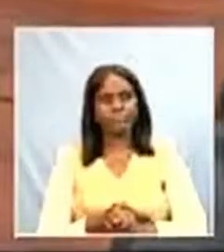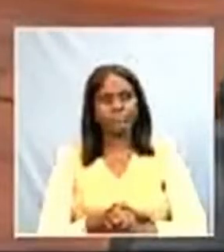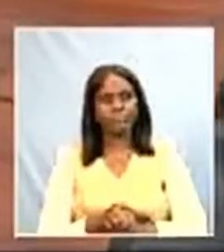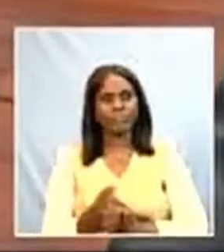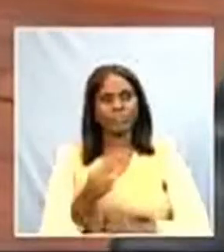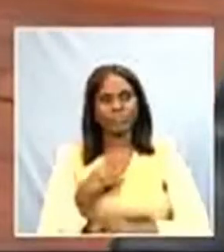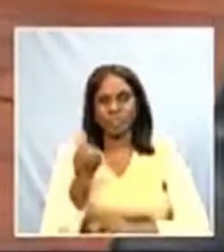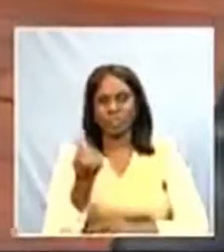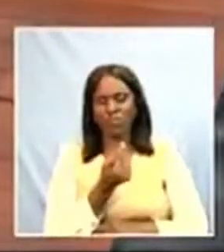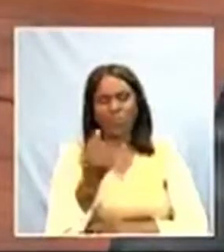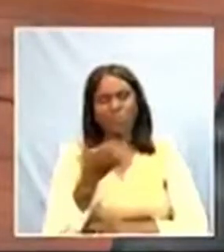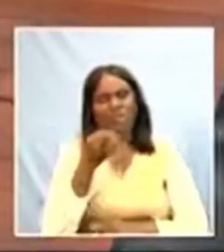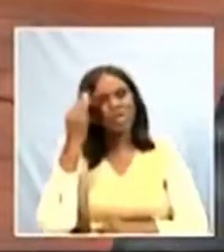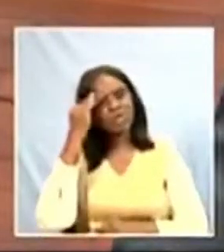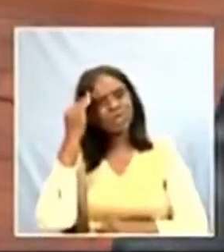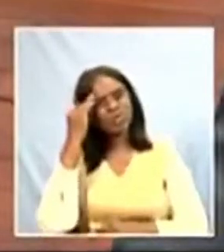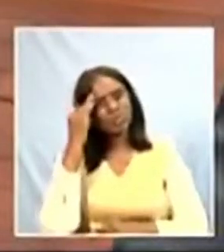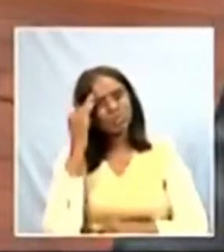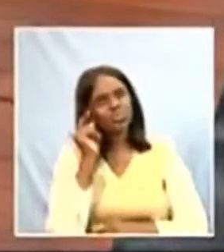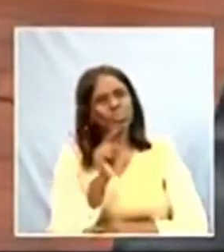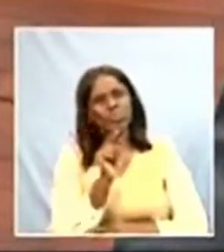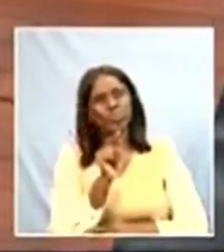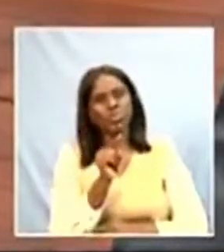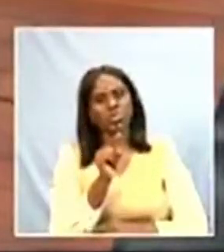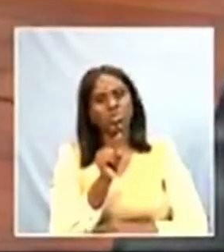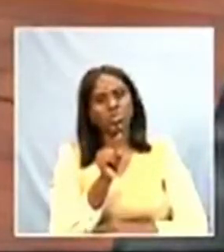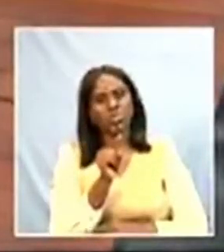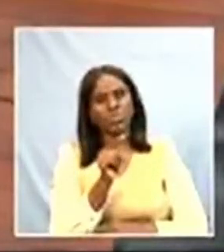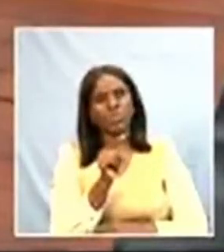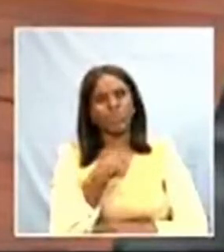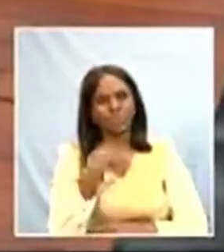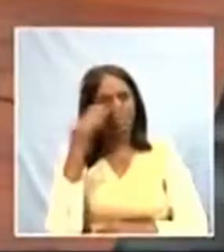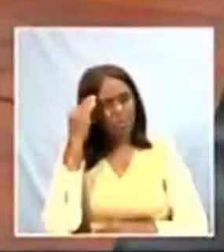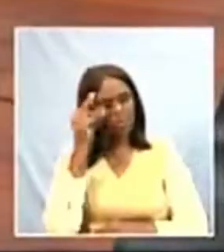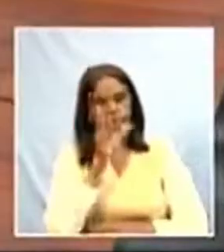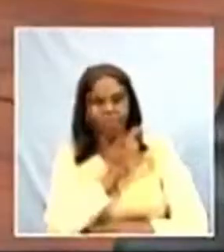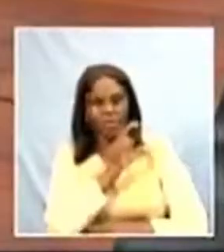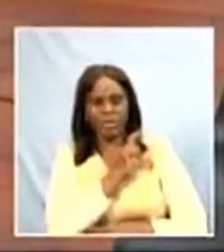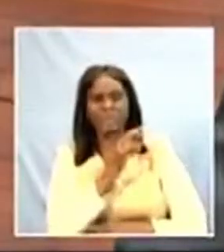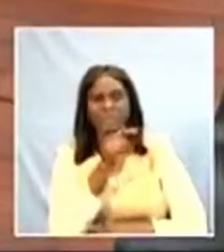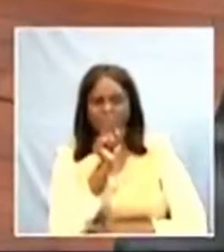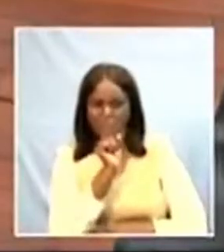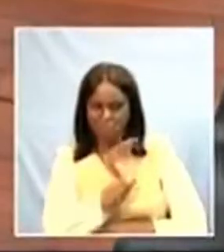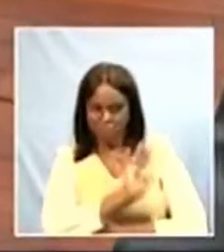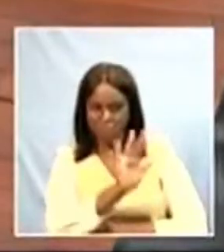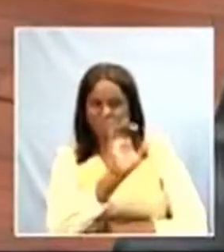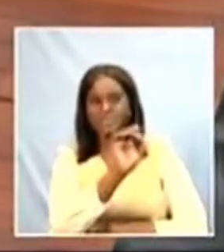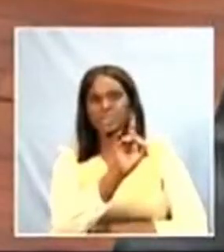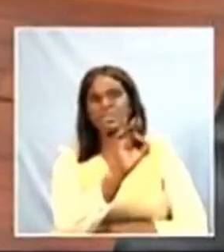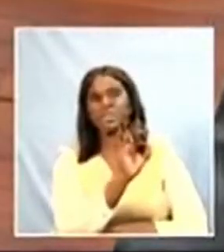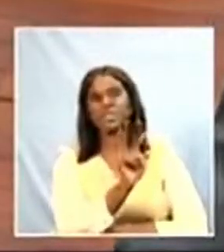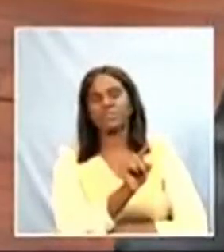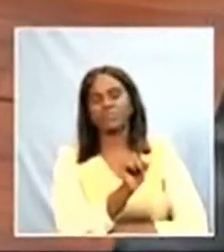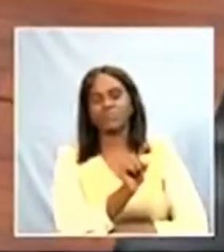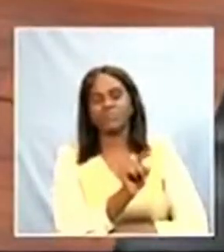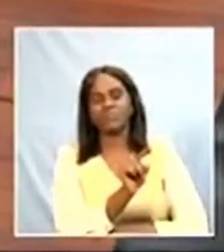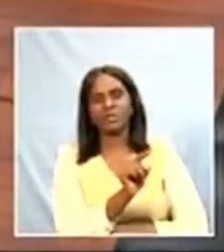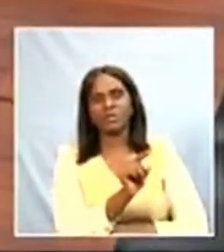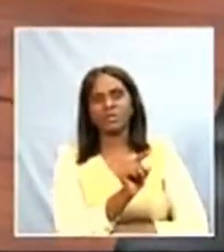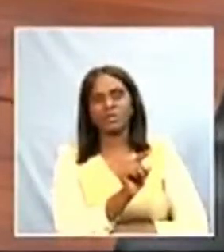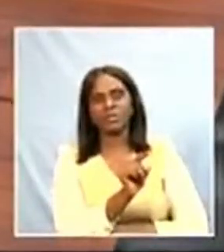just wanted to find out, because I know the police vehicle is a product of CDF.